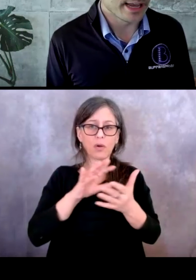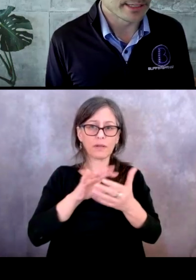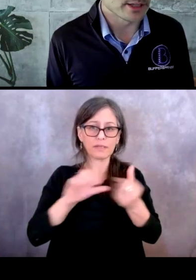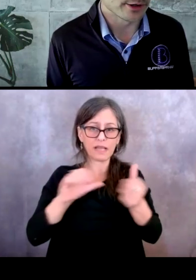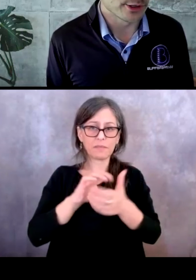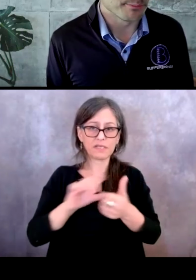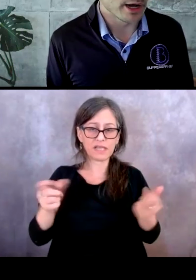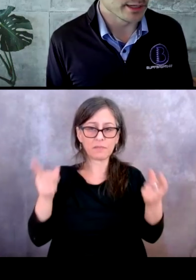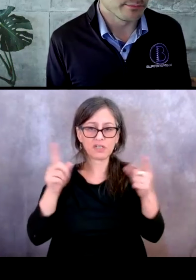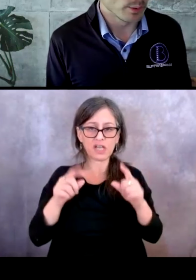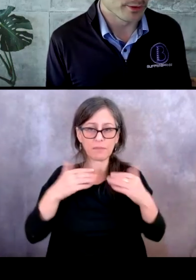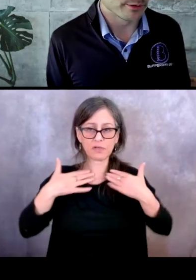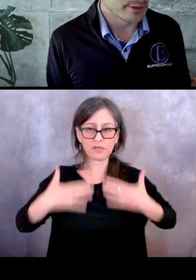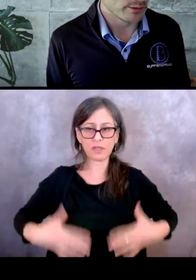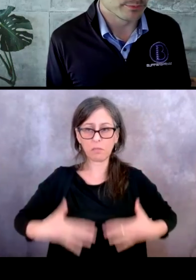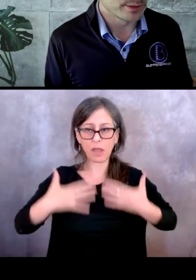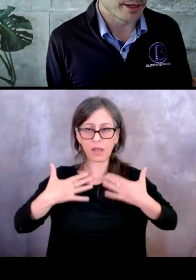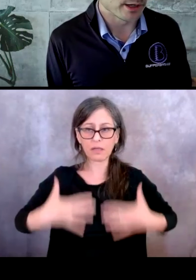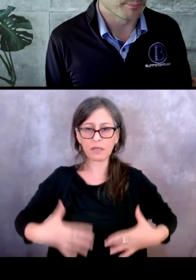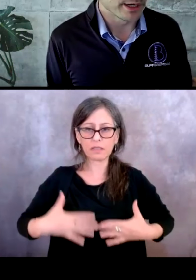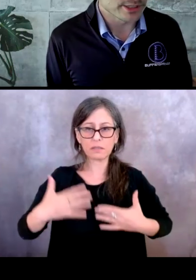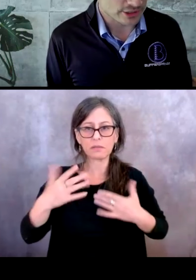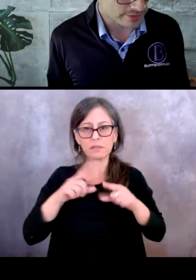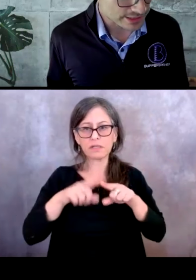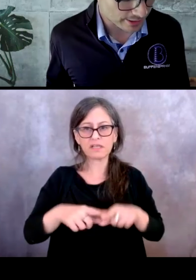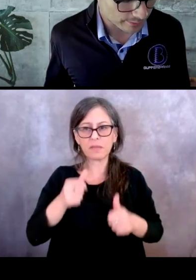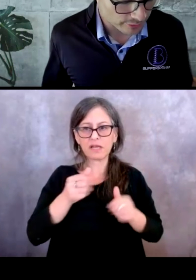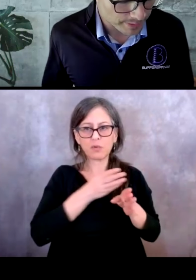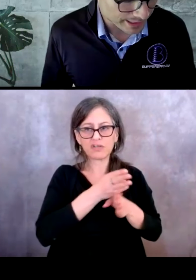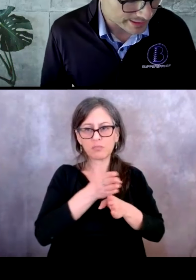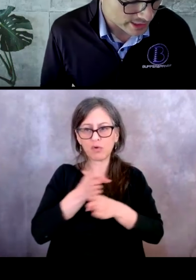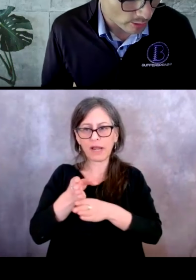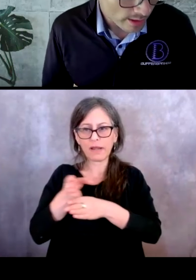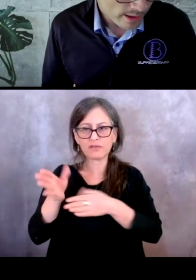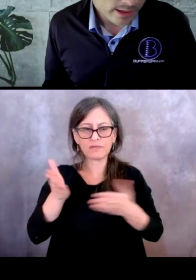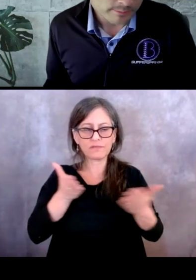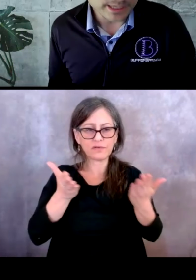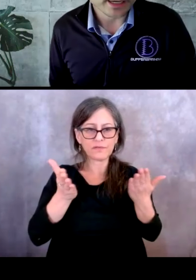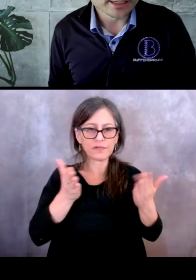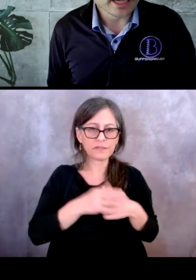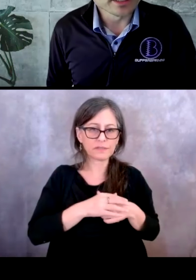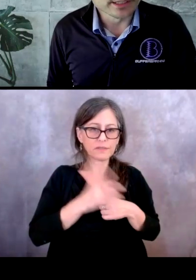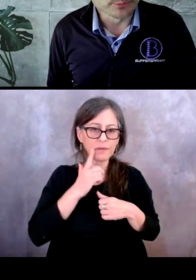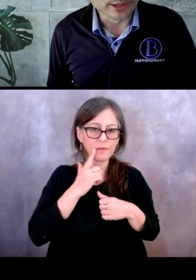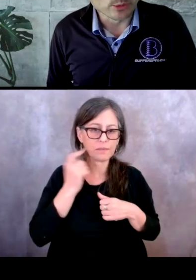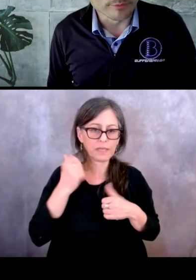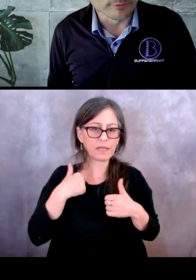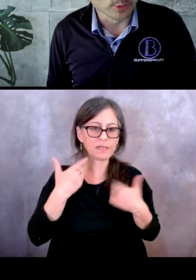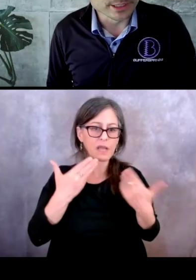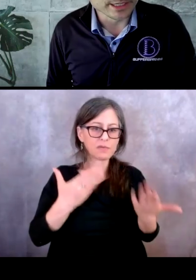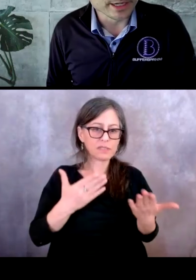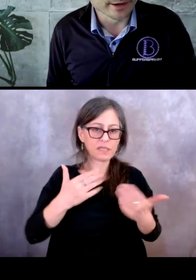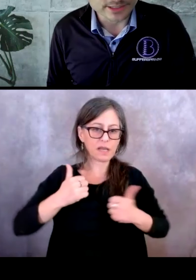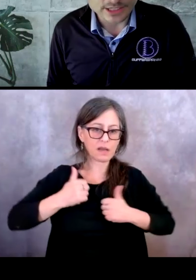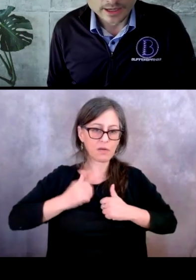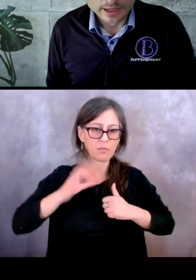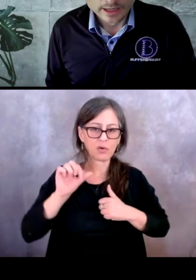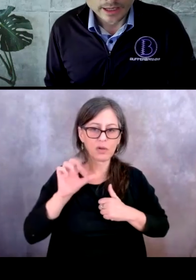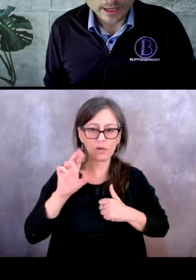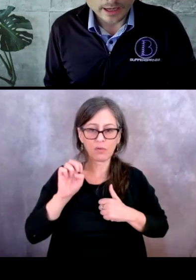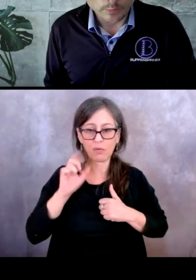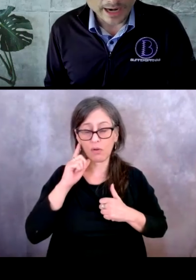Uncle Sam has done in your body, whether, depending on what branch of service that you've been in. So because I was in the Marine Corps for 14